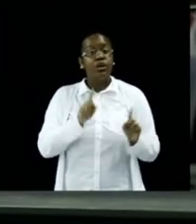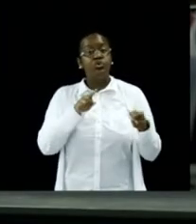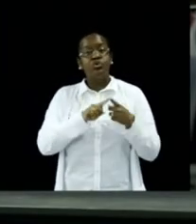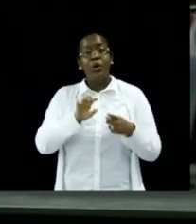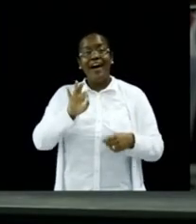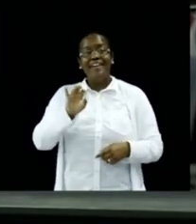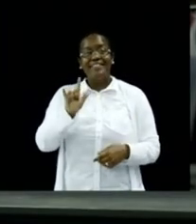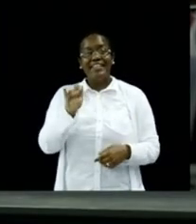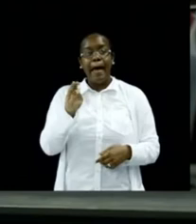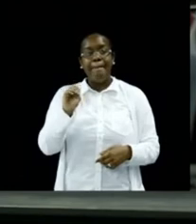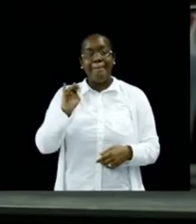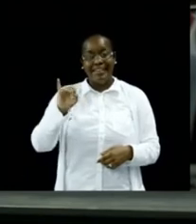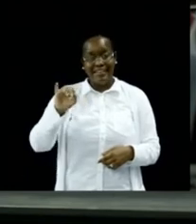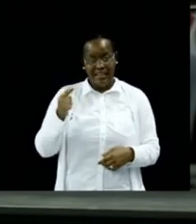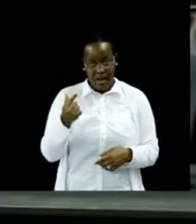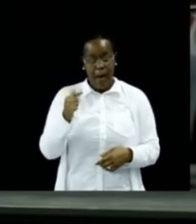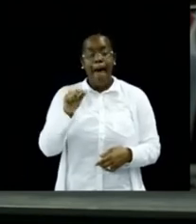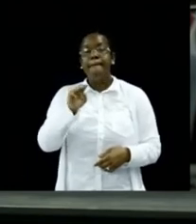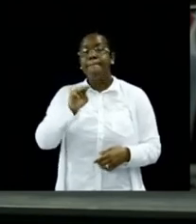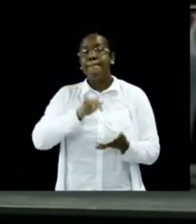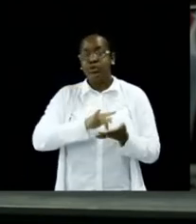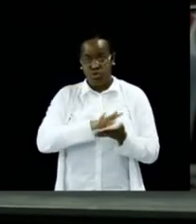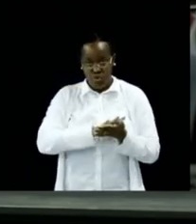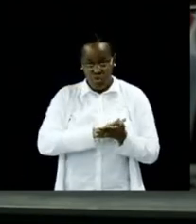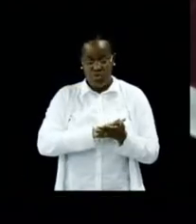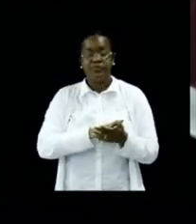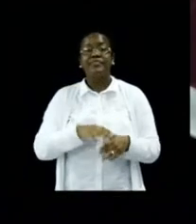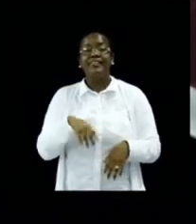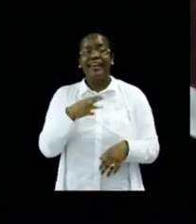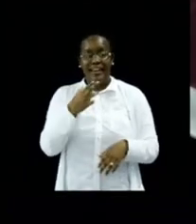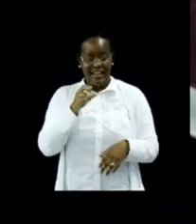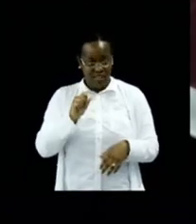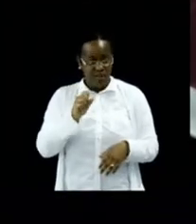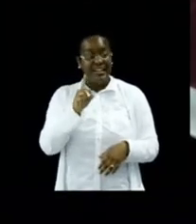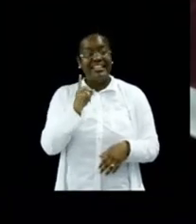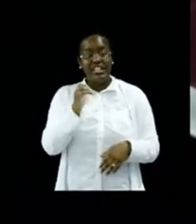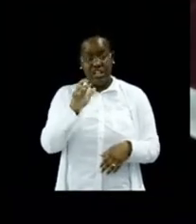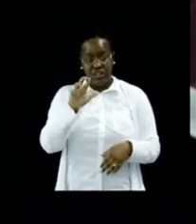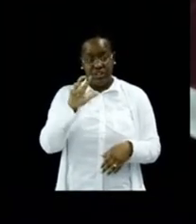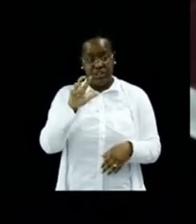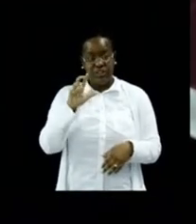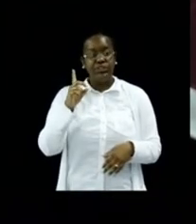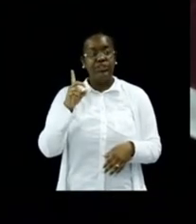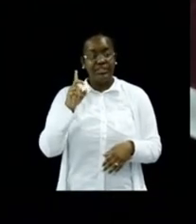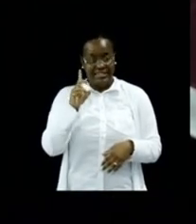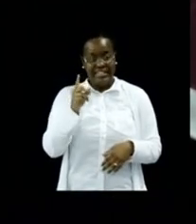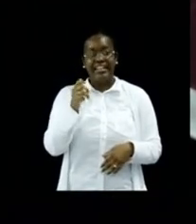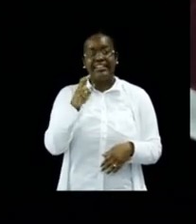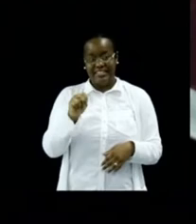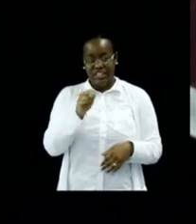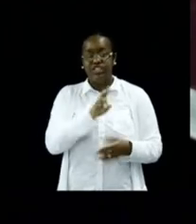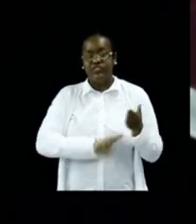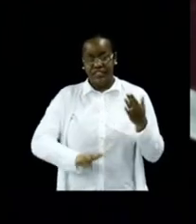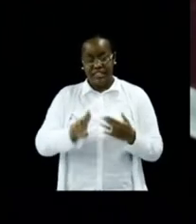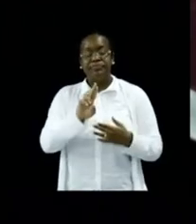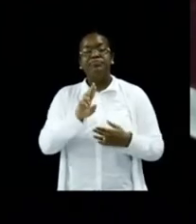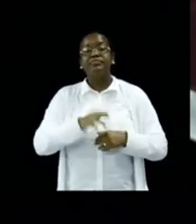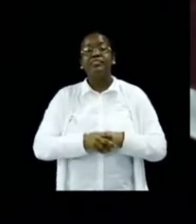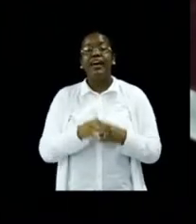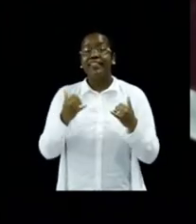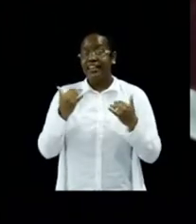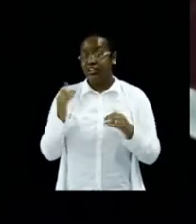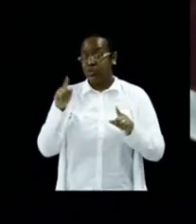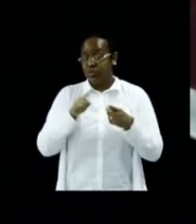Worthing High School. And then I attended Dillard University for my undergrad. And then I attended Texas